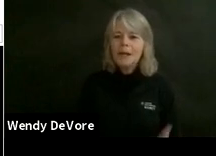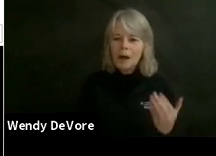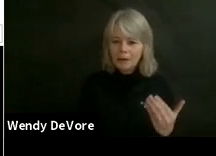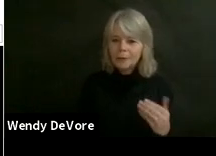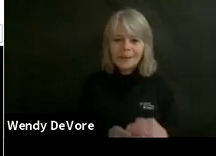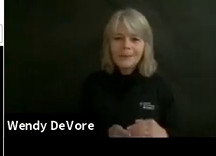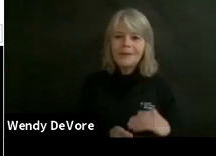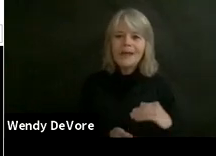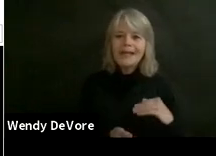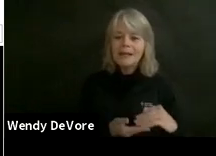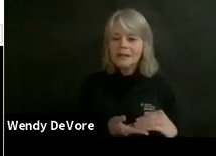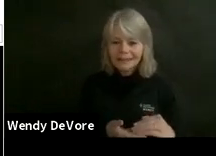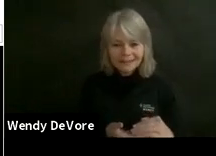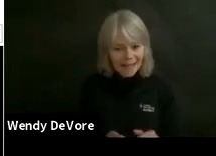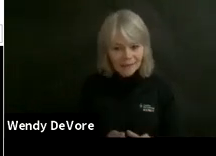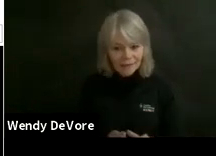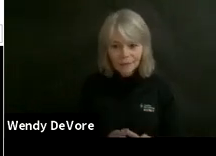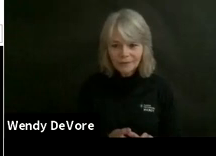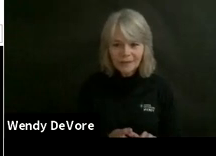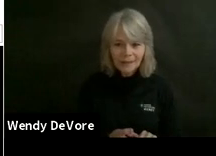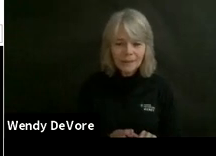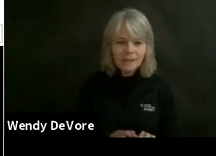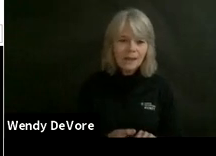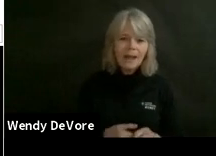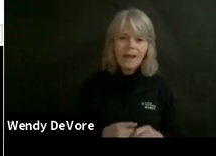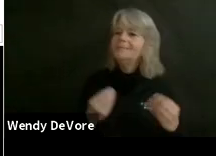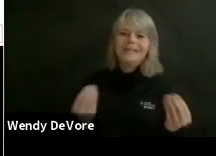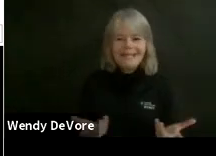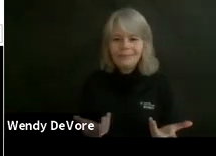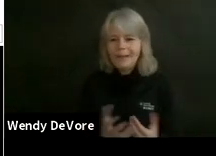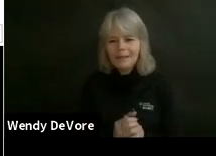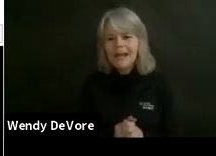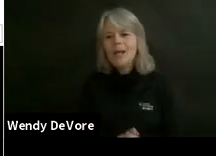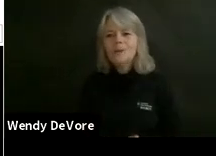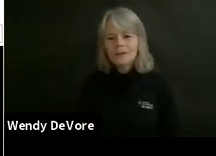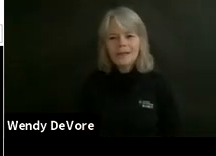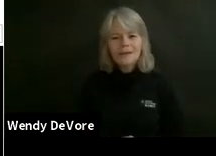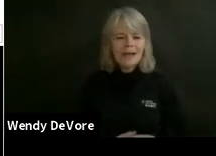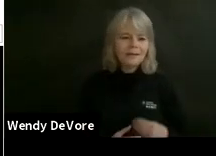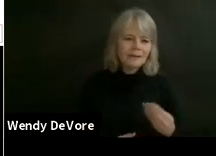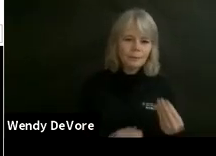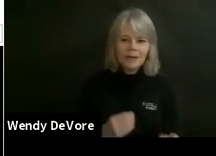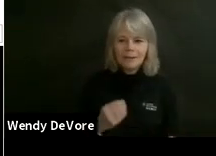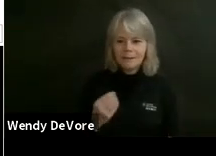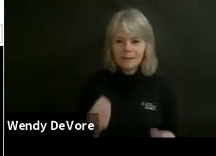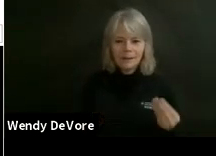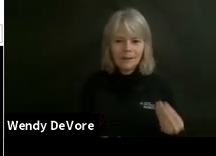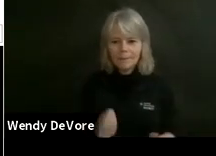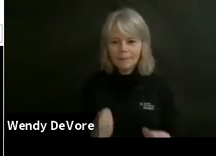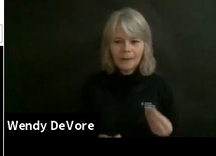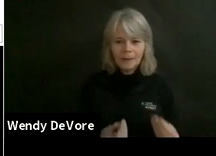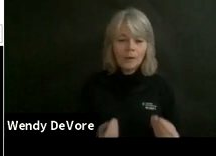But also remember that English is not his first language and he's not able to even access written